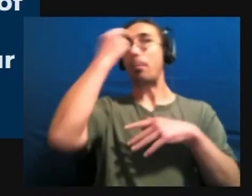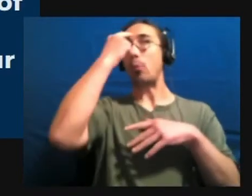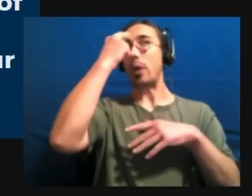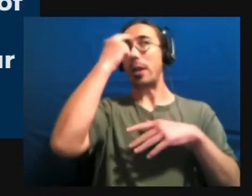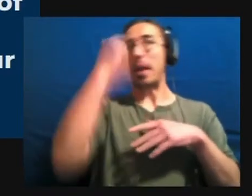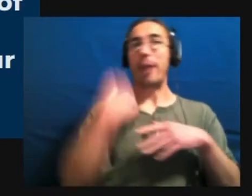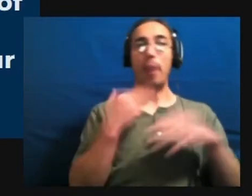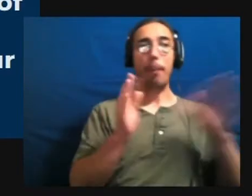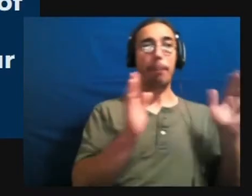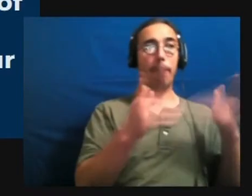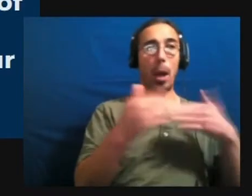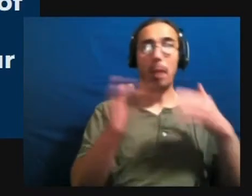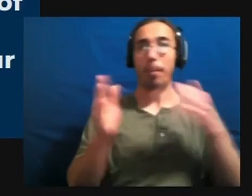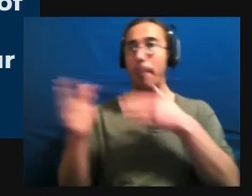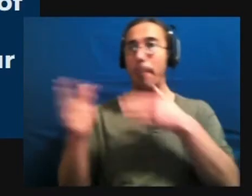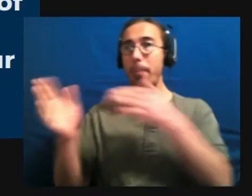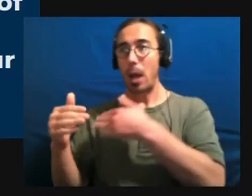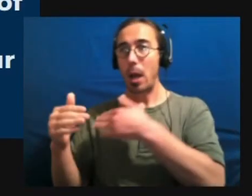my brain.